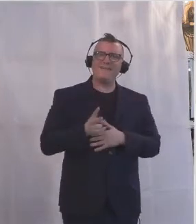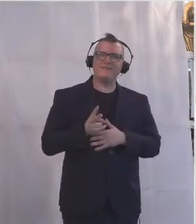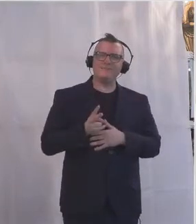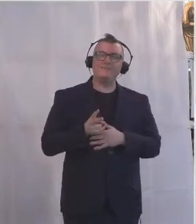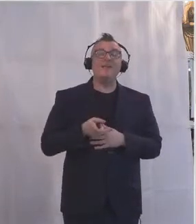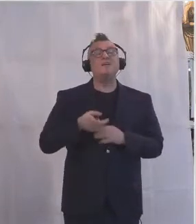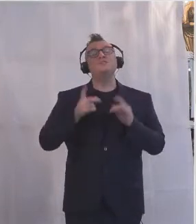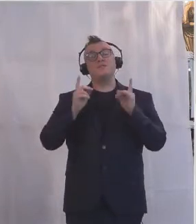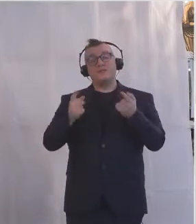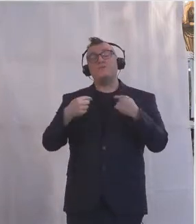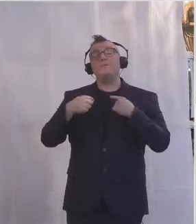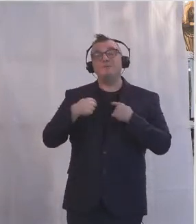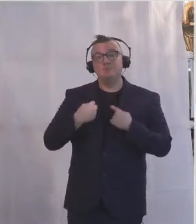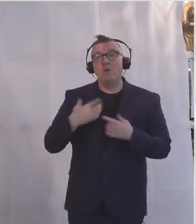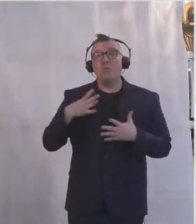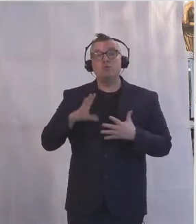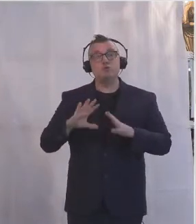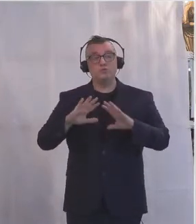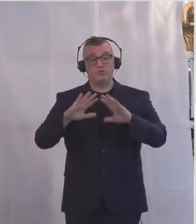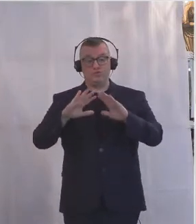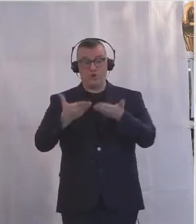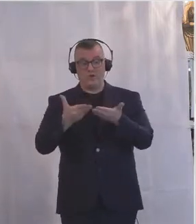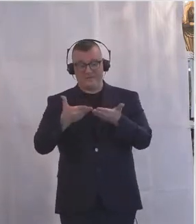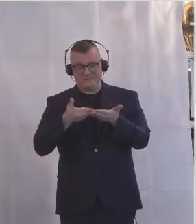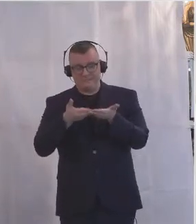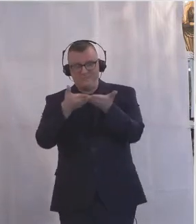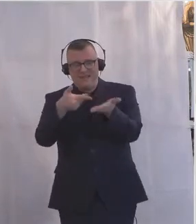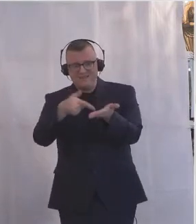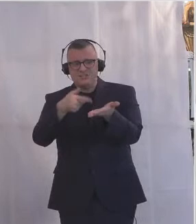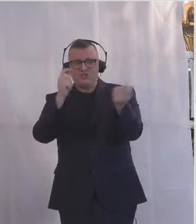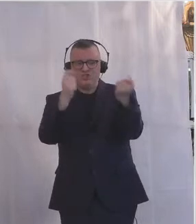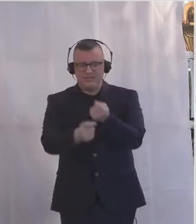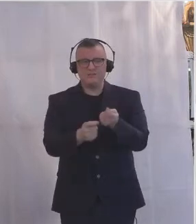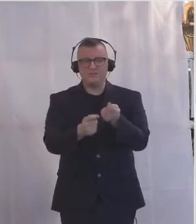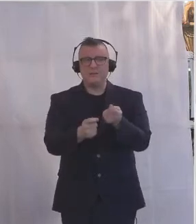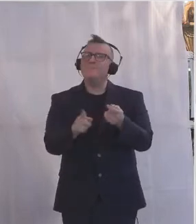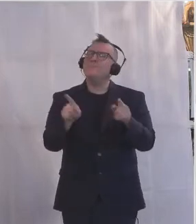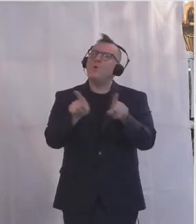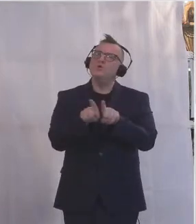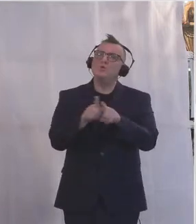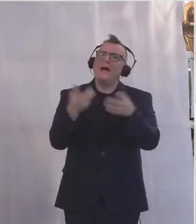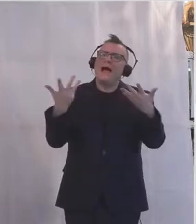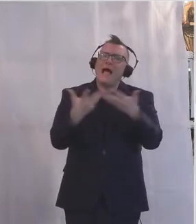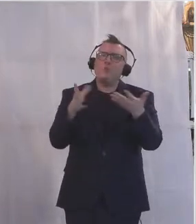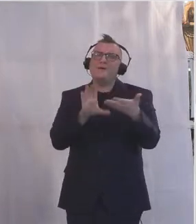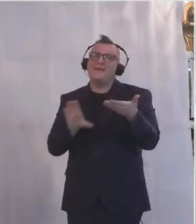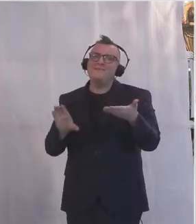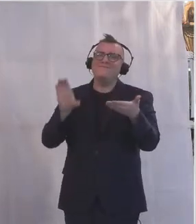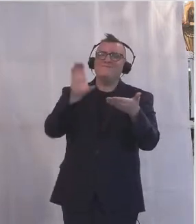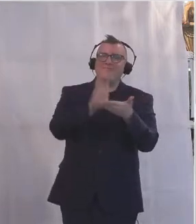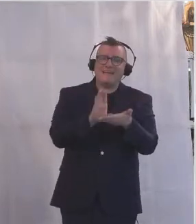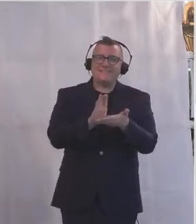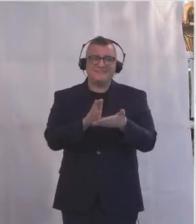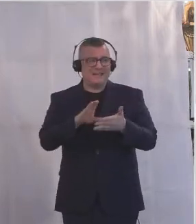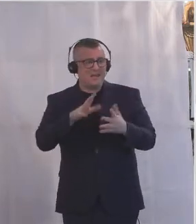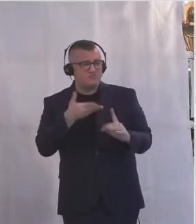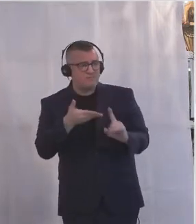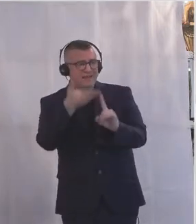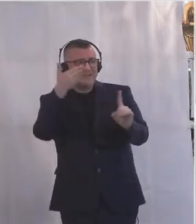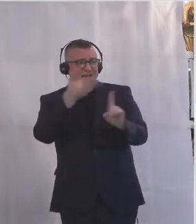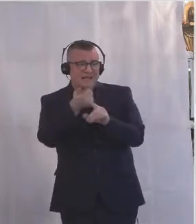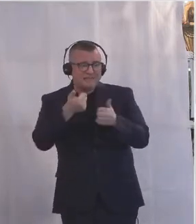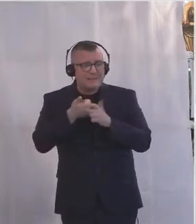change in the way services are delivered, but also the way that we invest in and recognise and support and